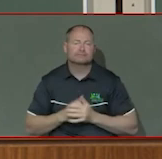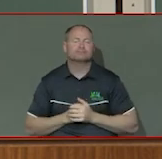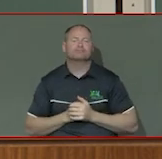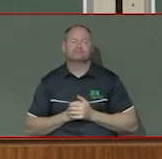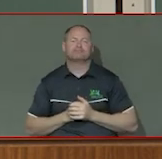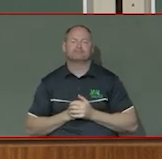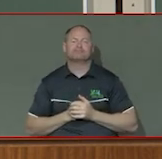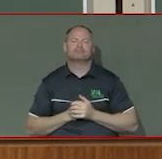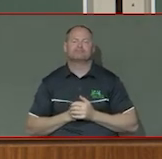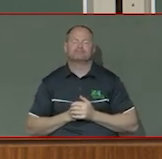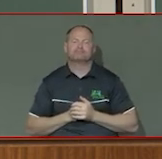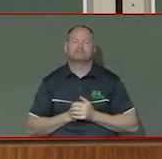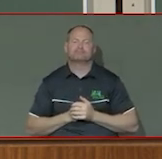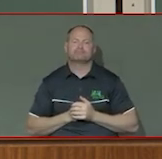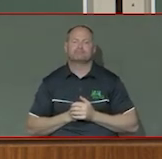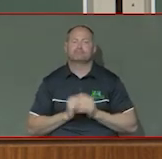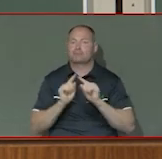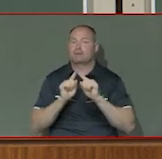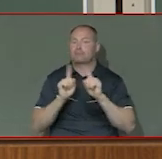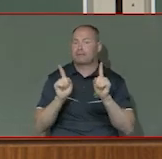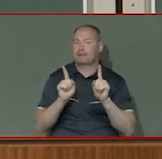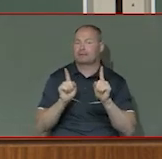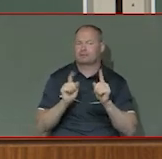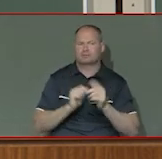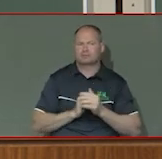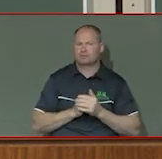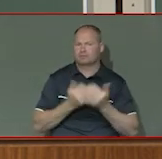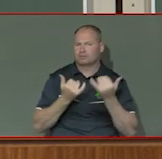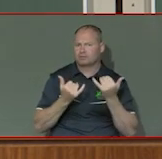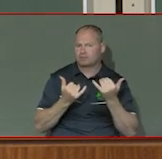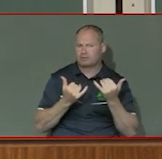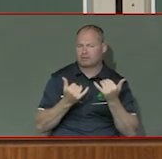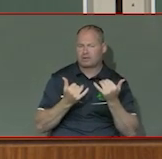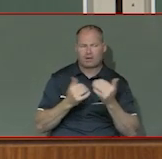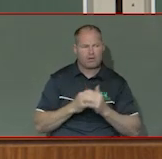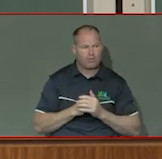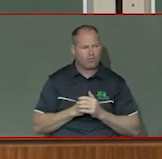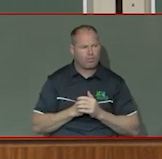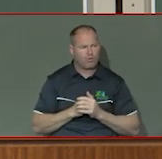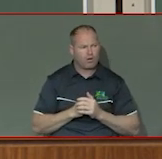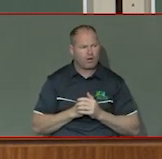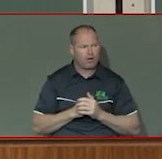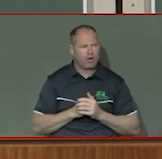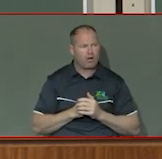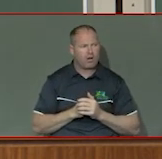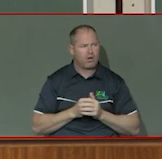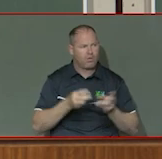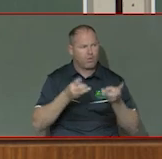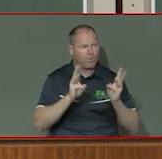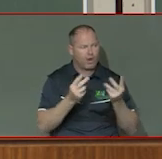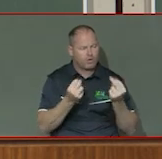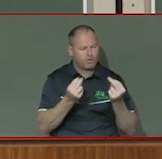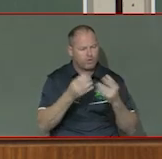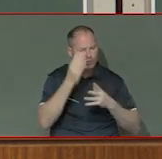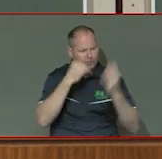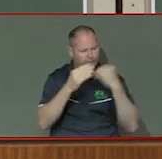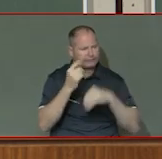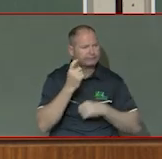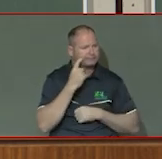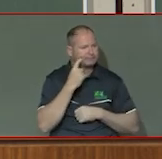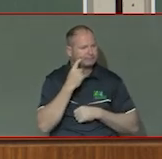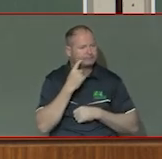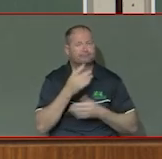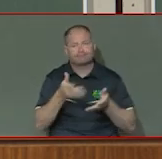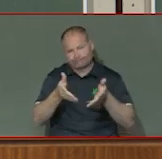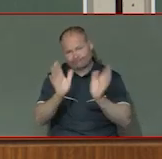school. But if you find that you're sharp enough to be able to learn a new method and it's easier for you,